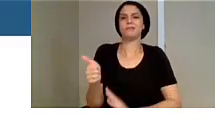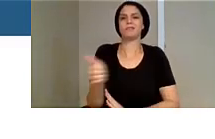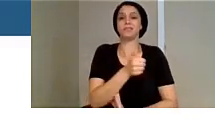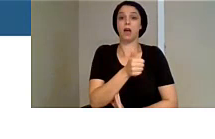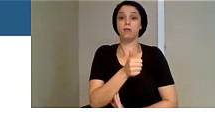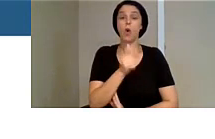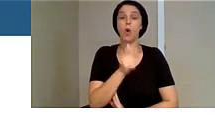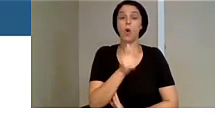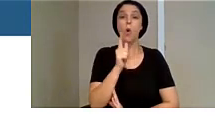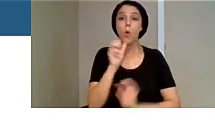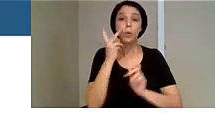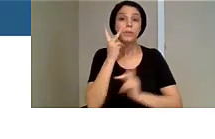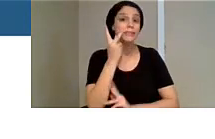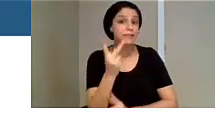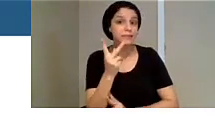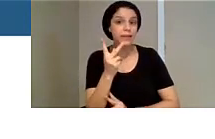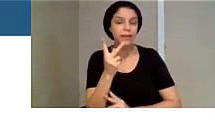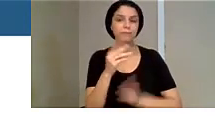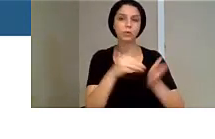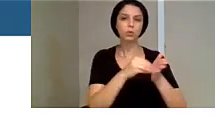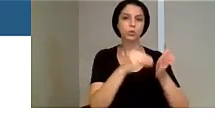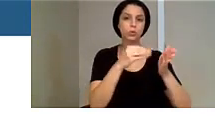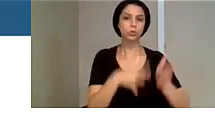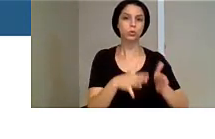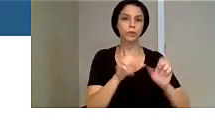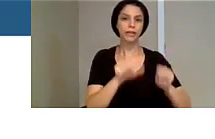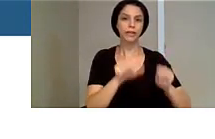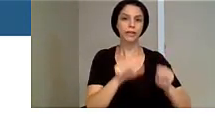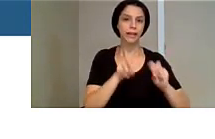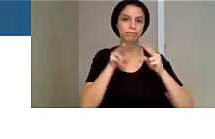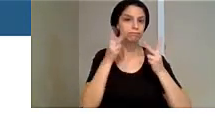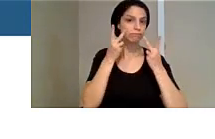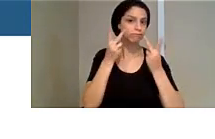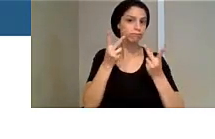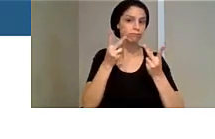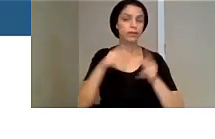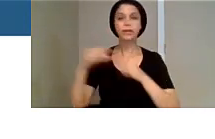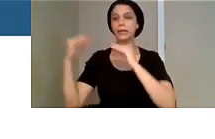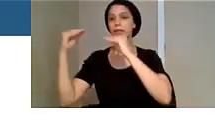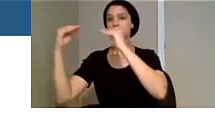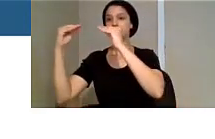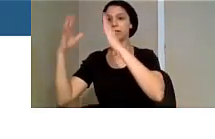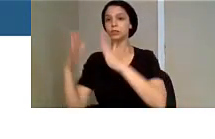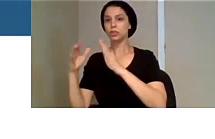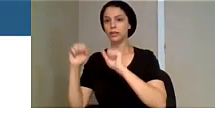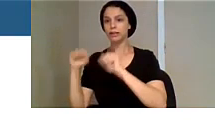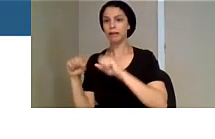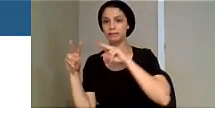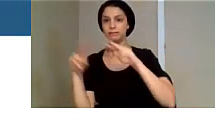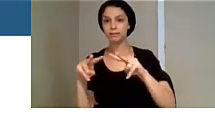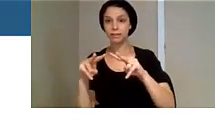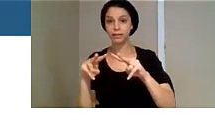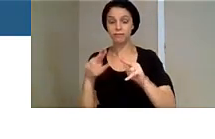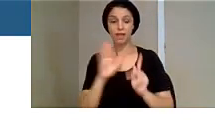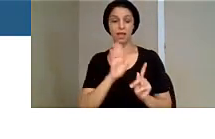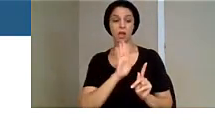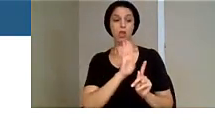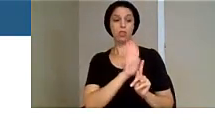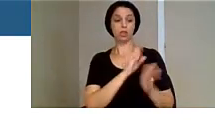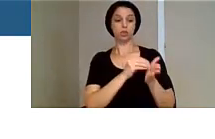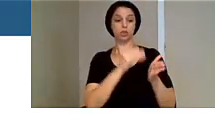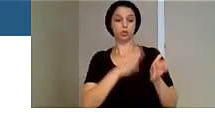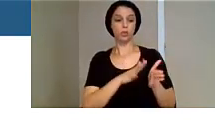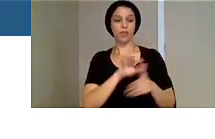them and their teacher. So their peers aren't seeing what they're putting into that particular assignment because